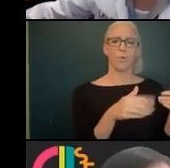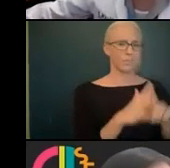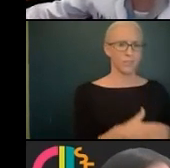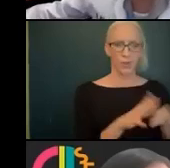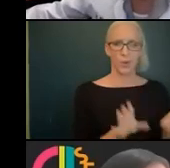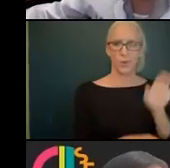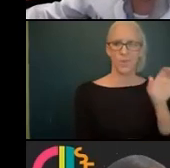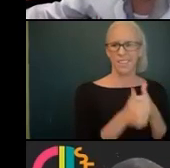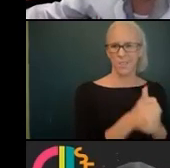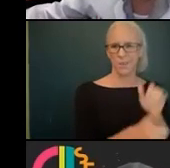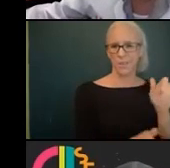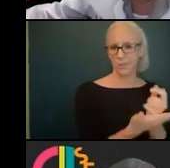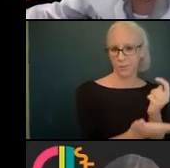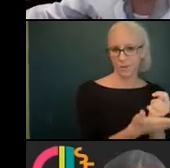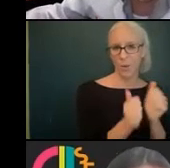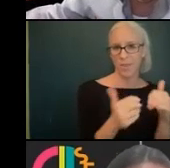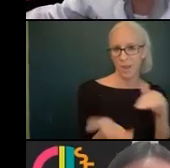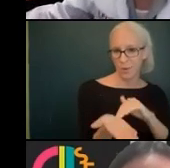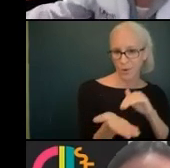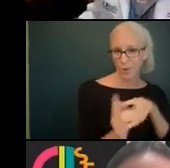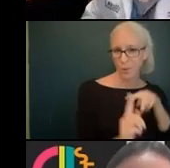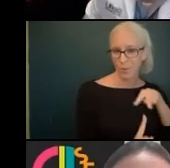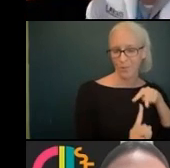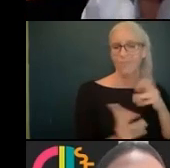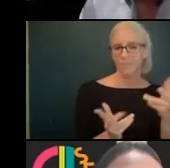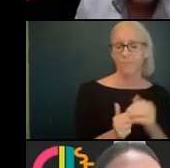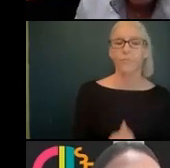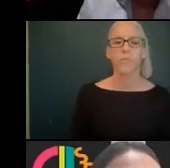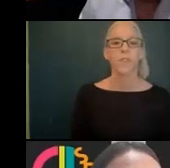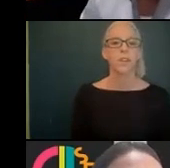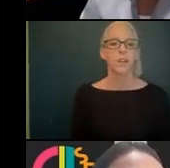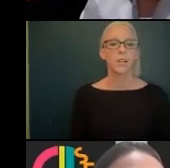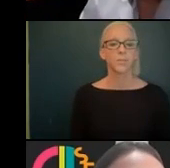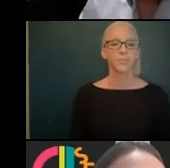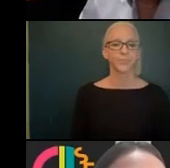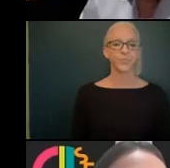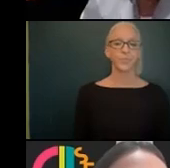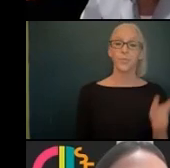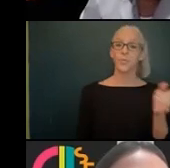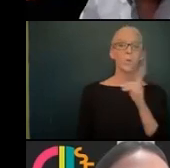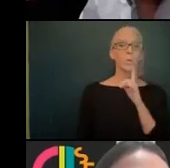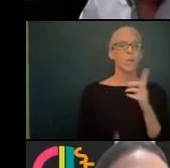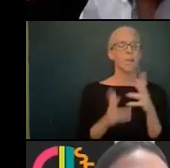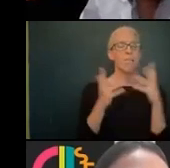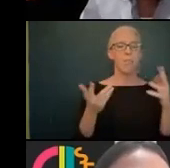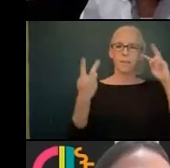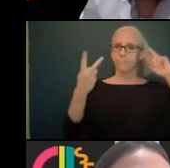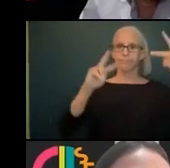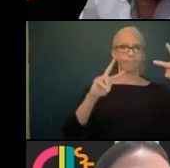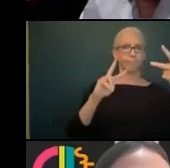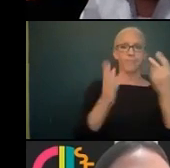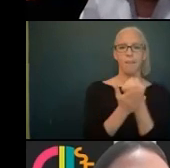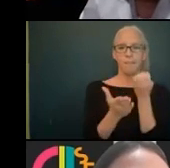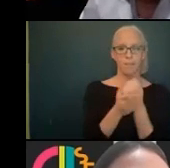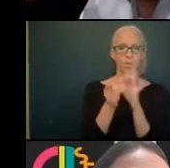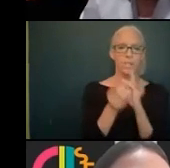sorry, just close this. But basically there's a lot of really misleading evidence on this, on ivermectin.